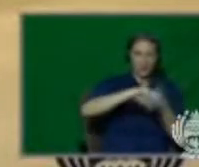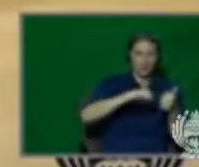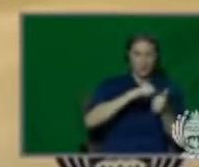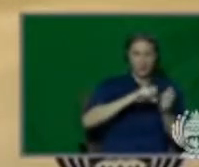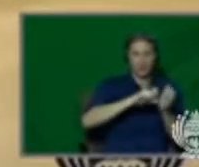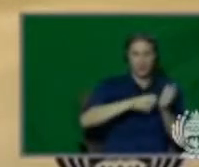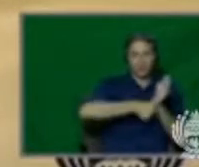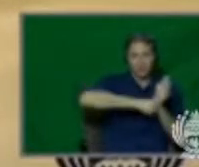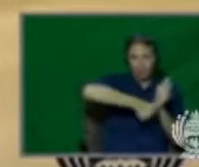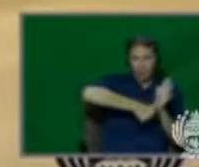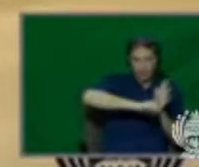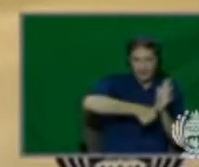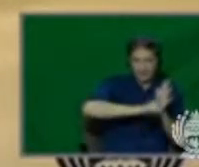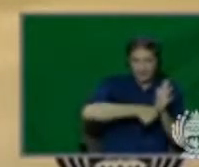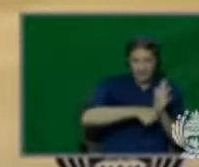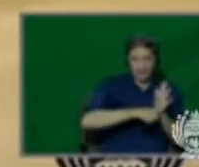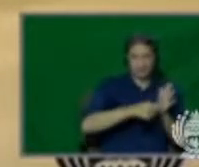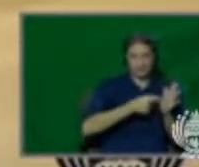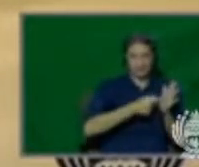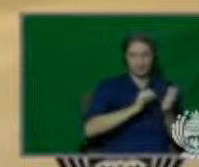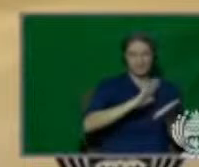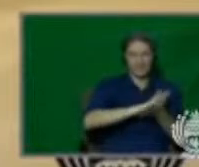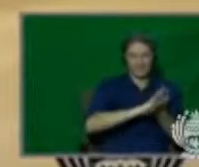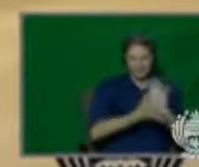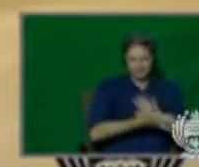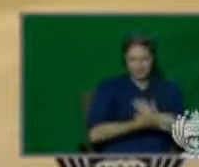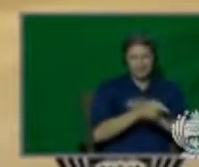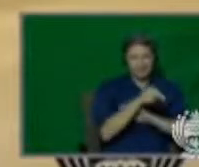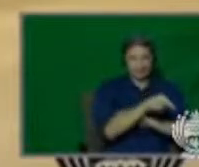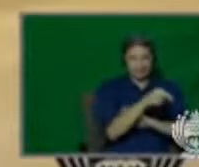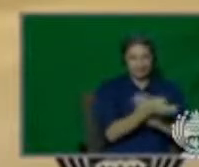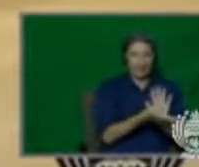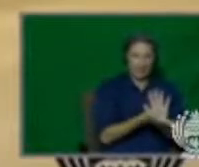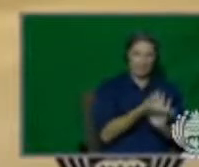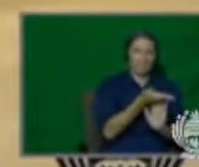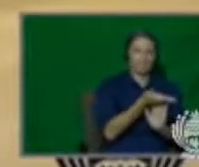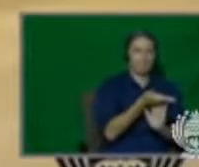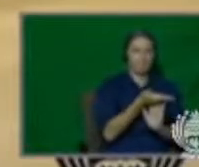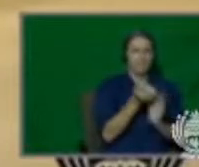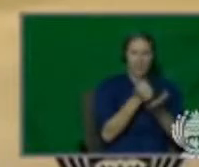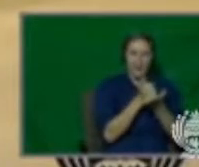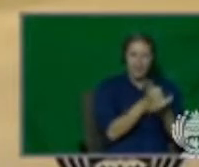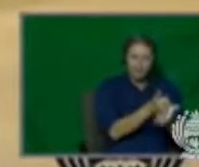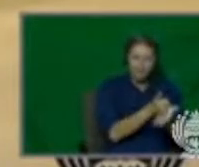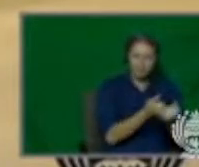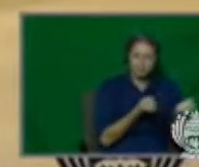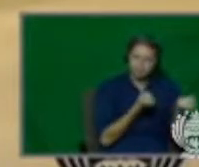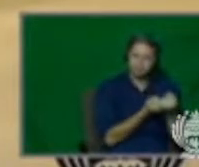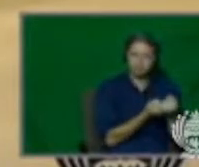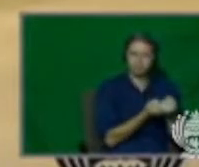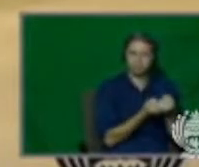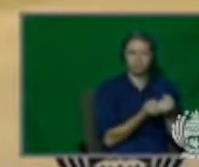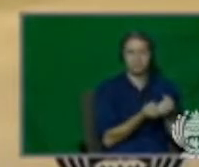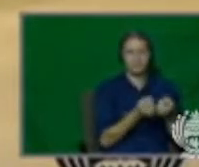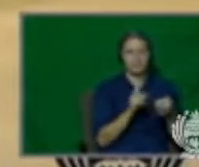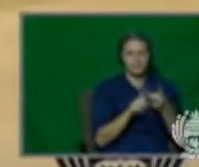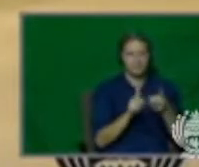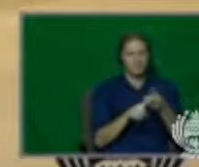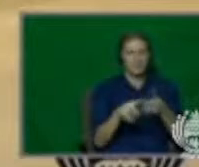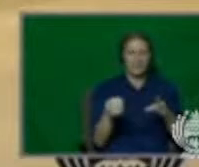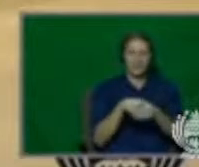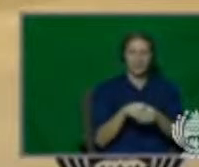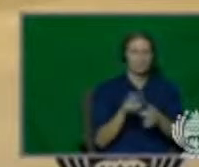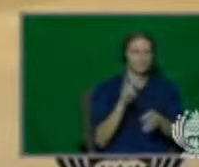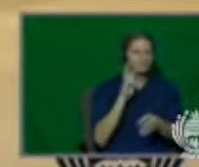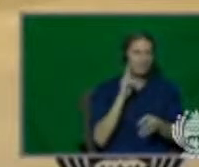inflation, expanding the basket of zero-rated items to include vegetables, dairy liquid, blends,